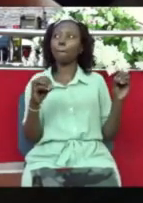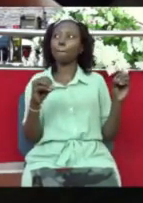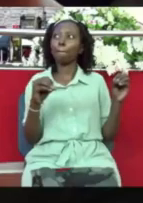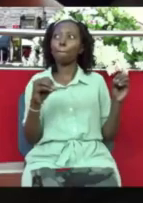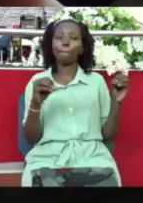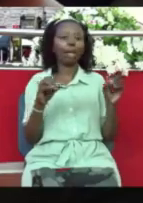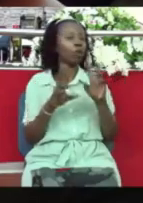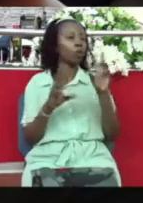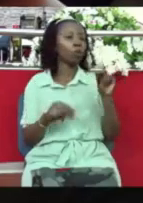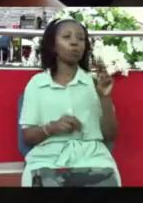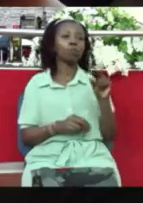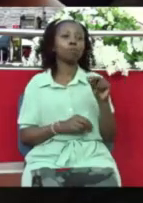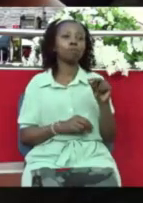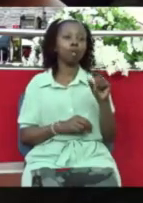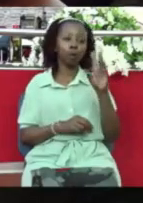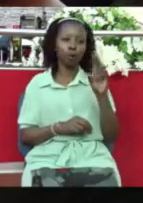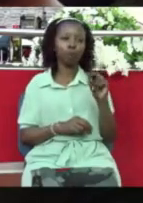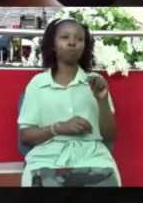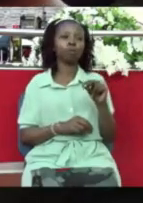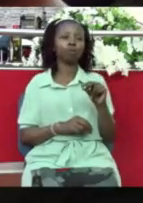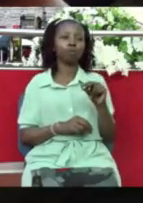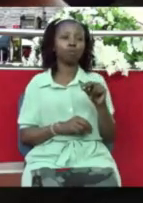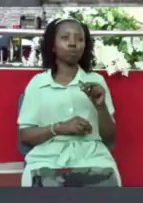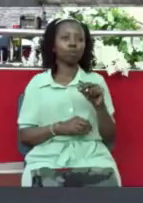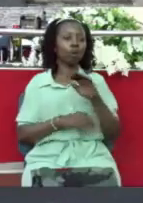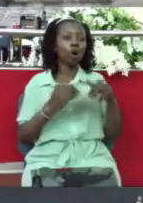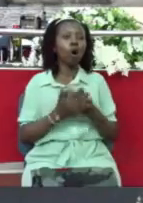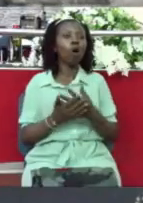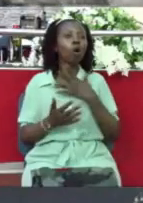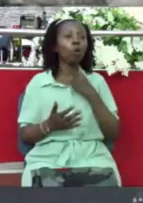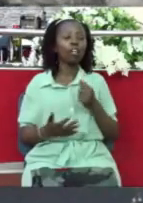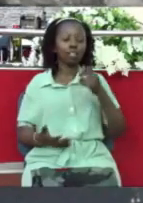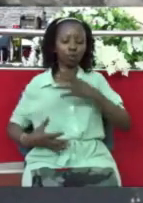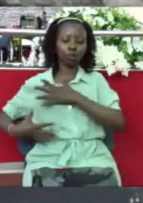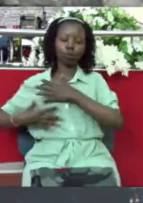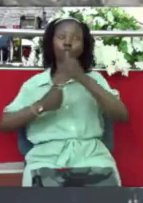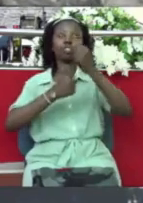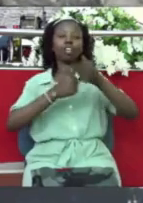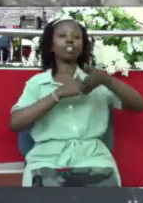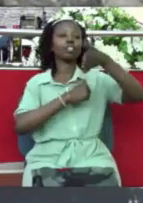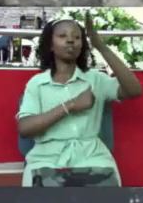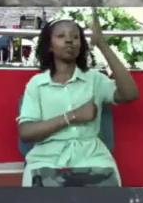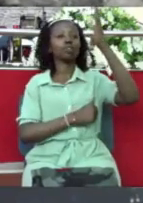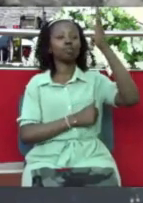Apana. Apana. All what you need is to trust him. Ile tunahitaji ni kuamini